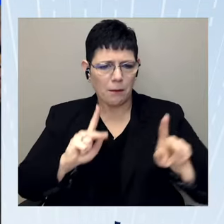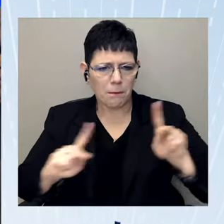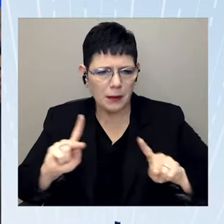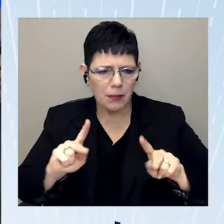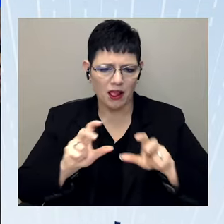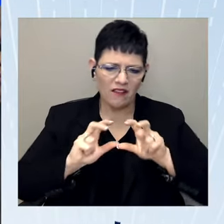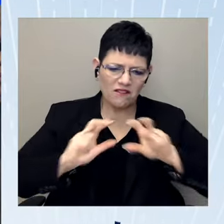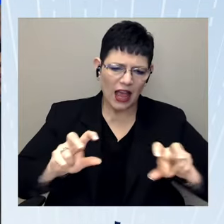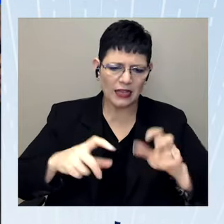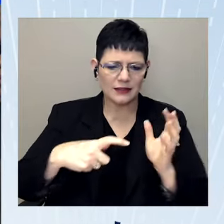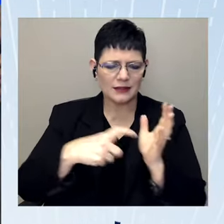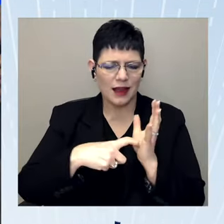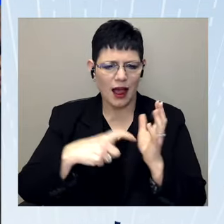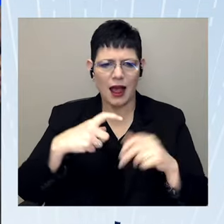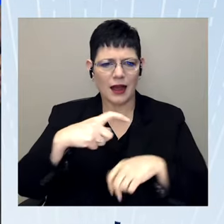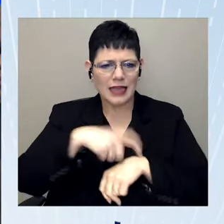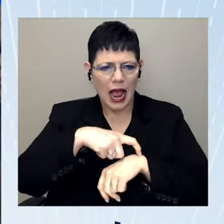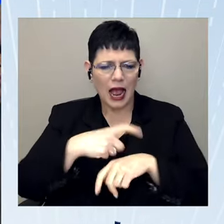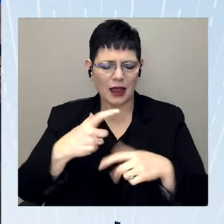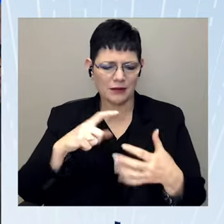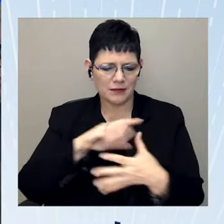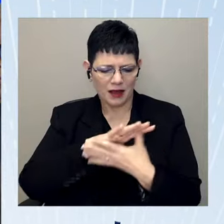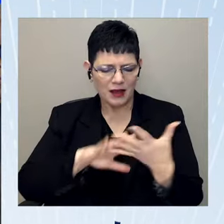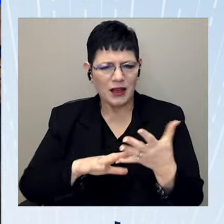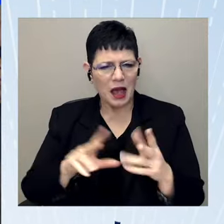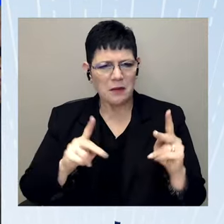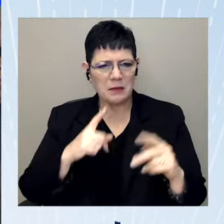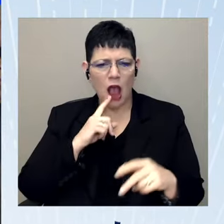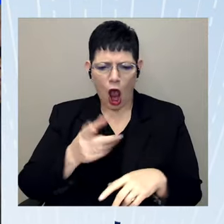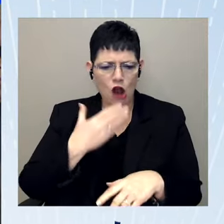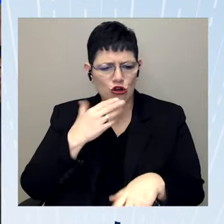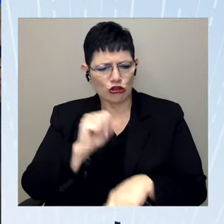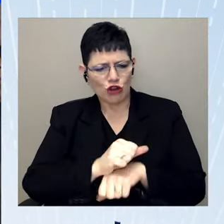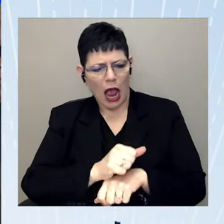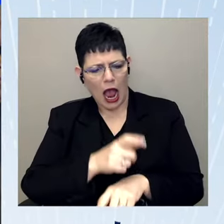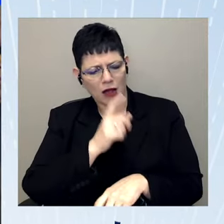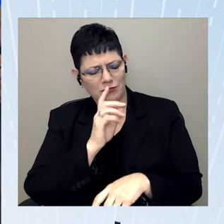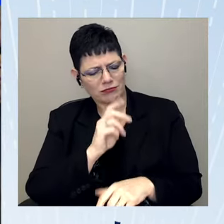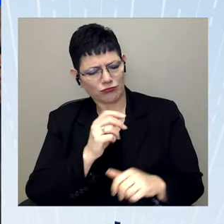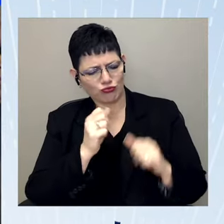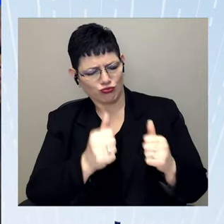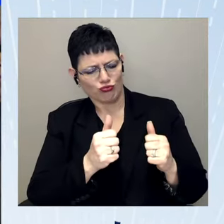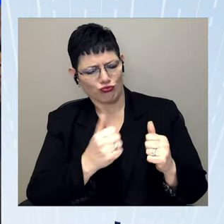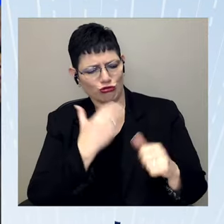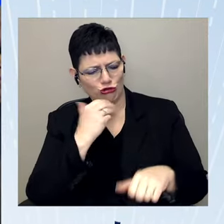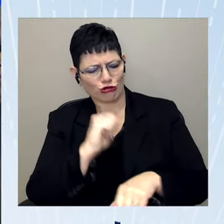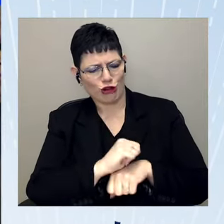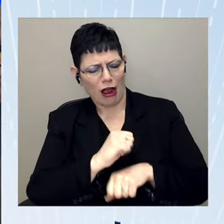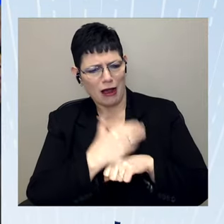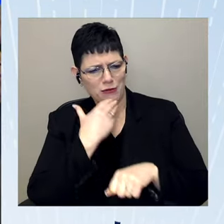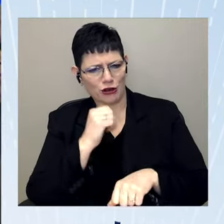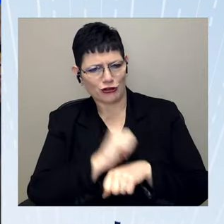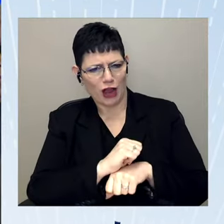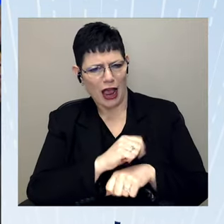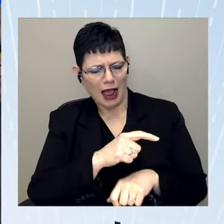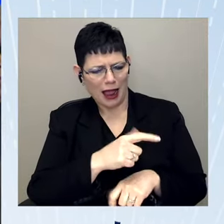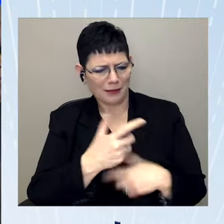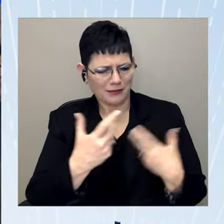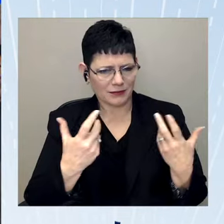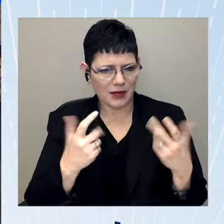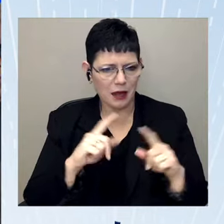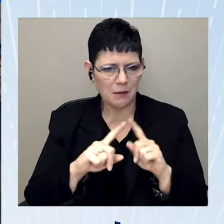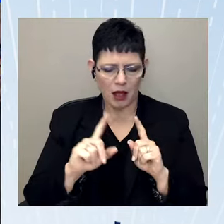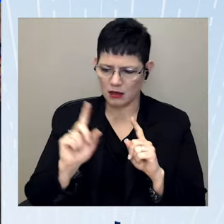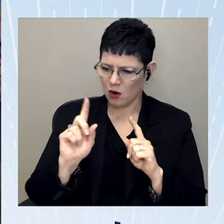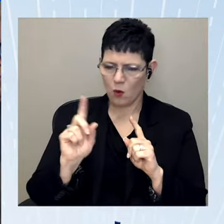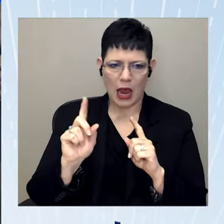in time. And oftentimes people are like, good job, home care worker. Good job, child care worker. But we don't want to